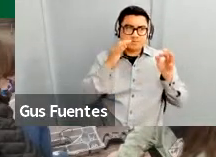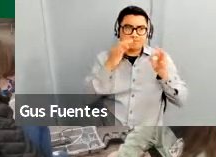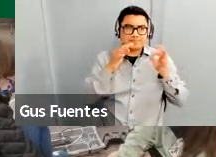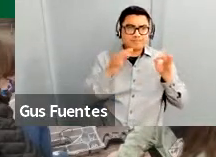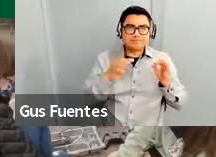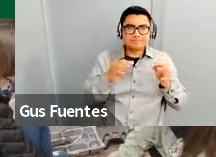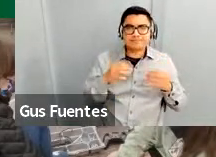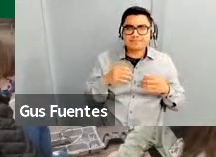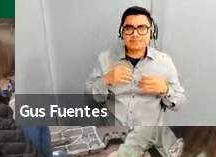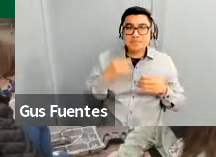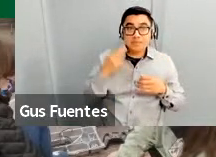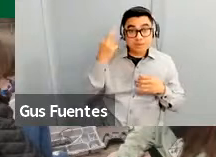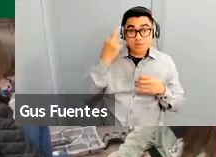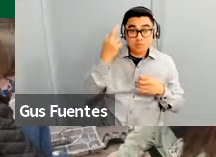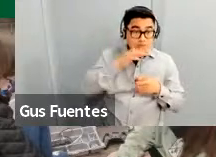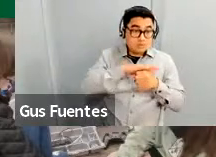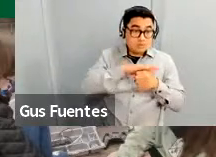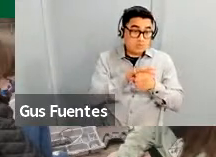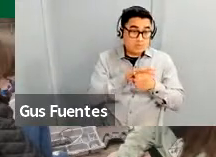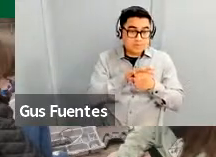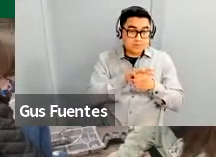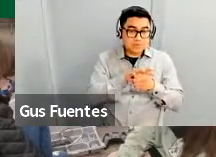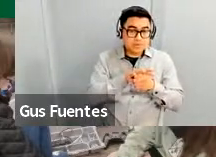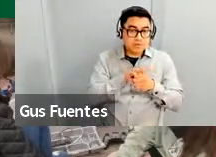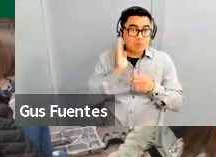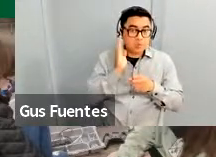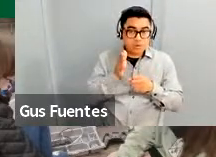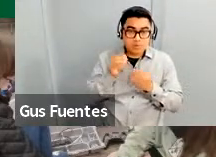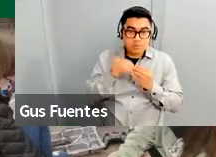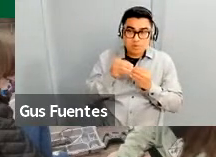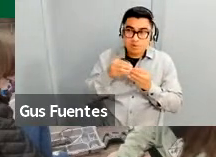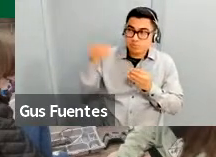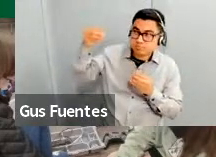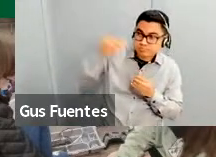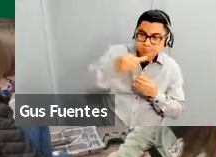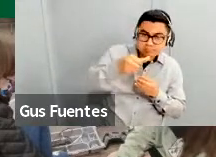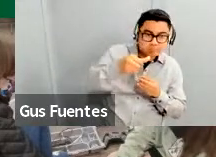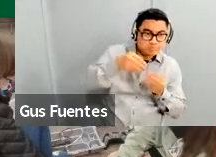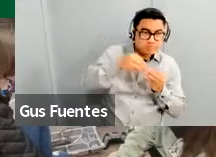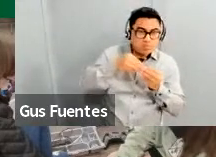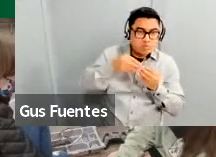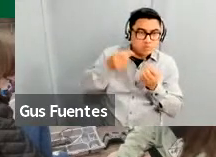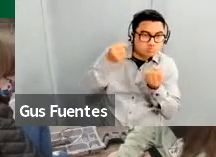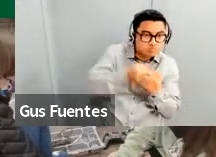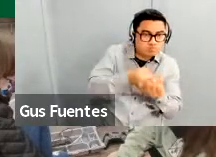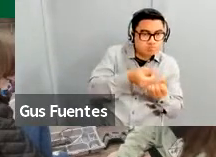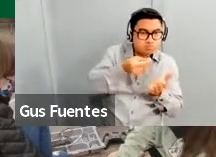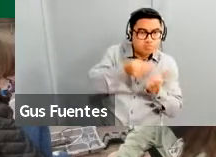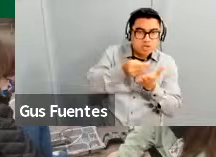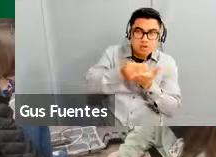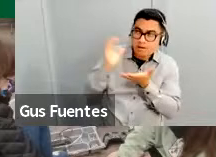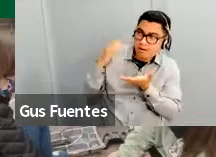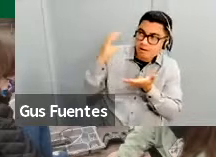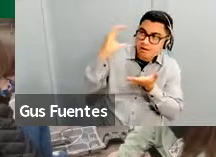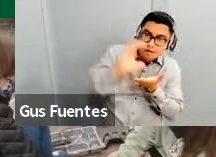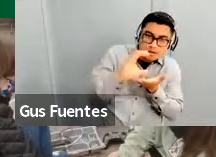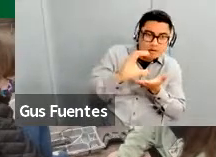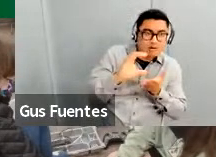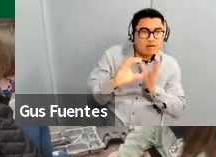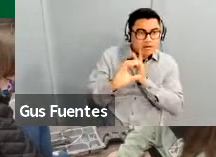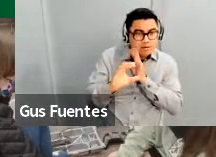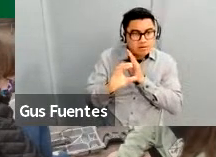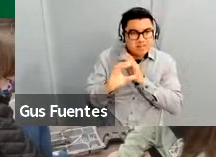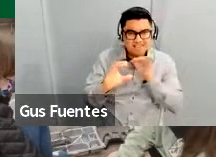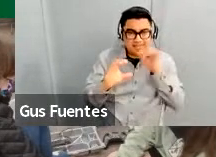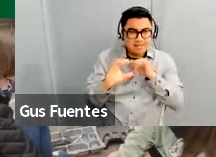COVID pandemic, we're getting additional funding that will help us in many ways. And so I wanted to share some of that